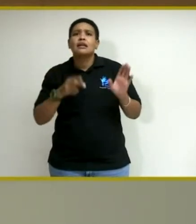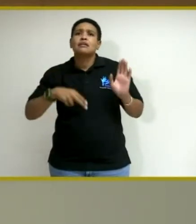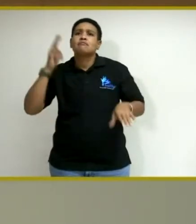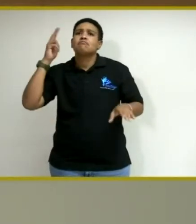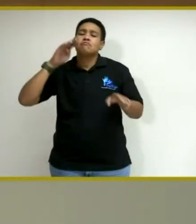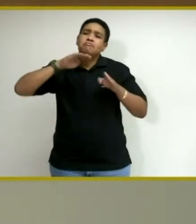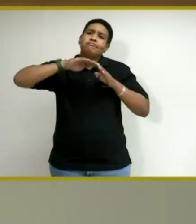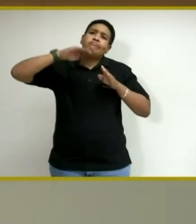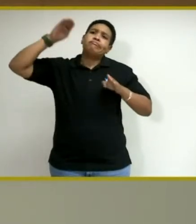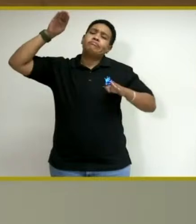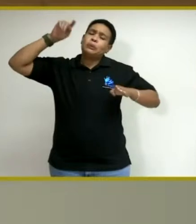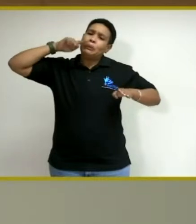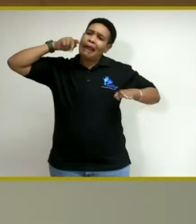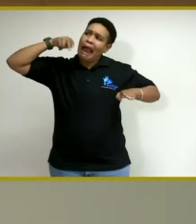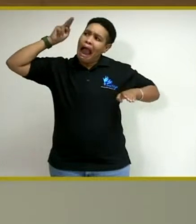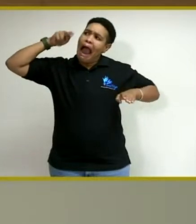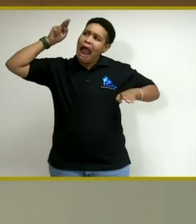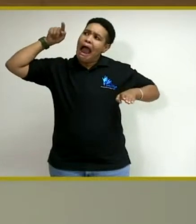quite high.